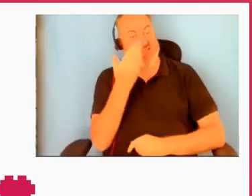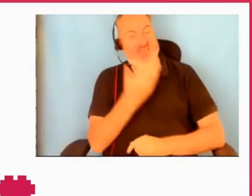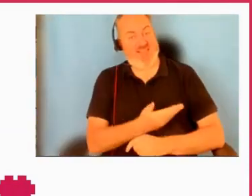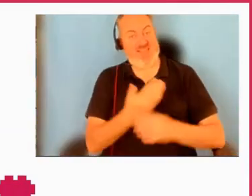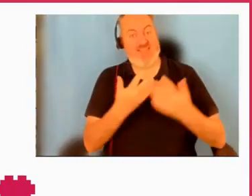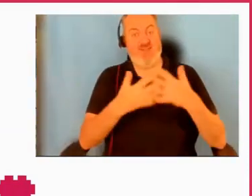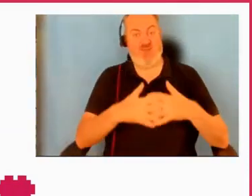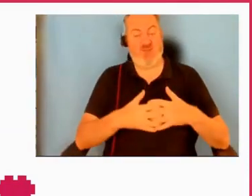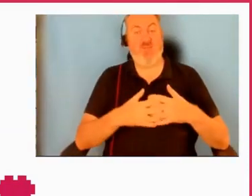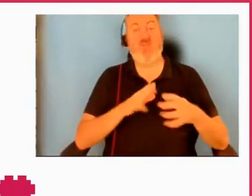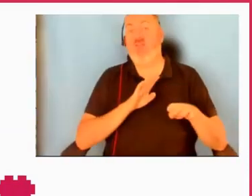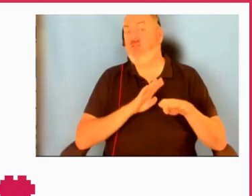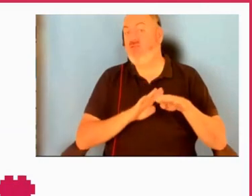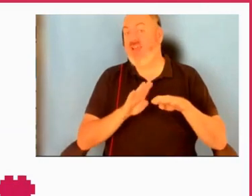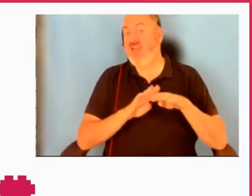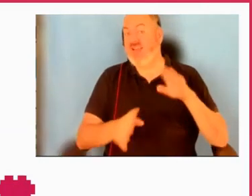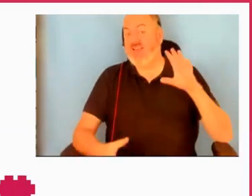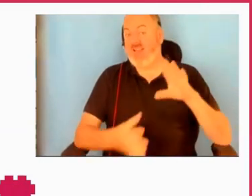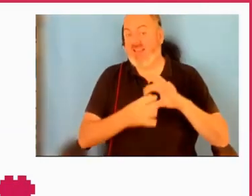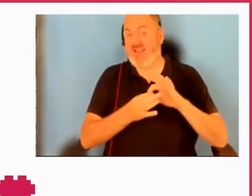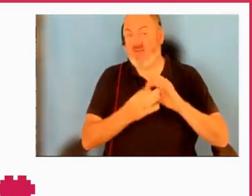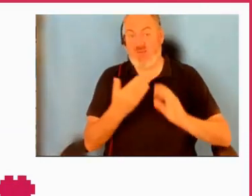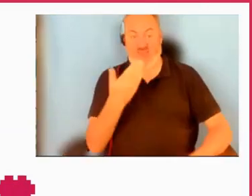is all based around this guide.